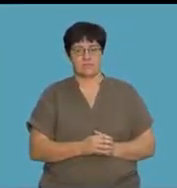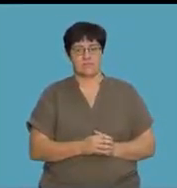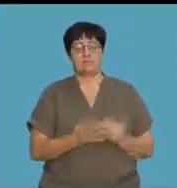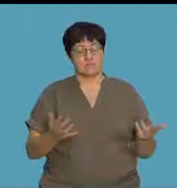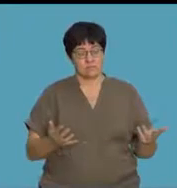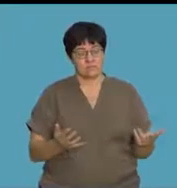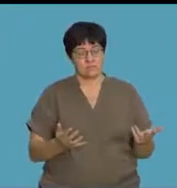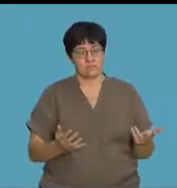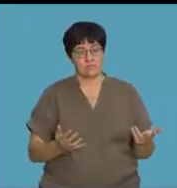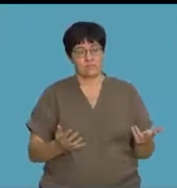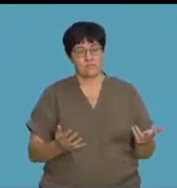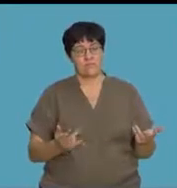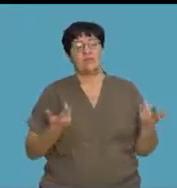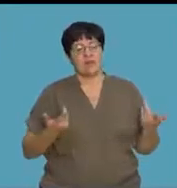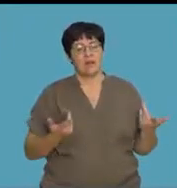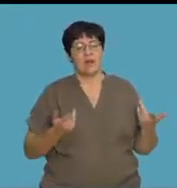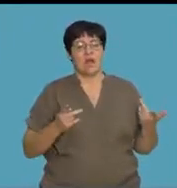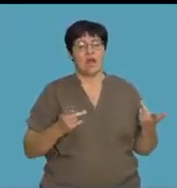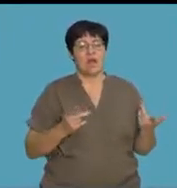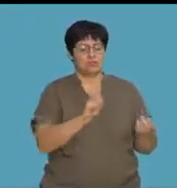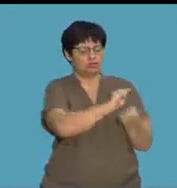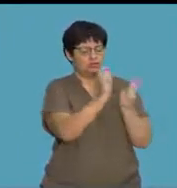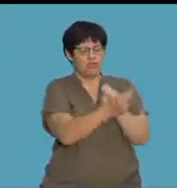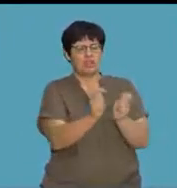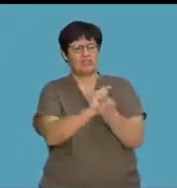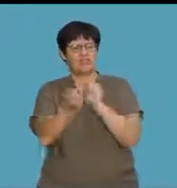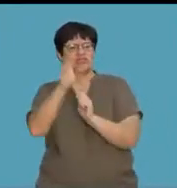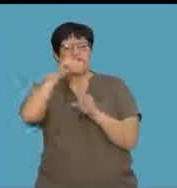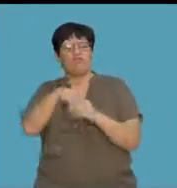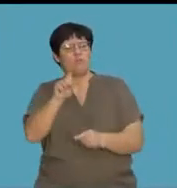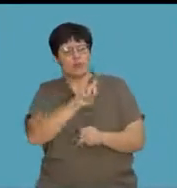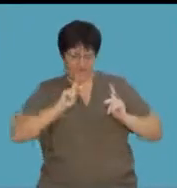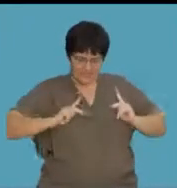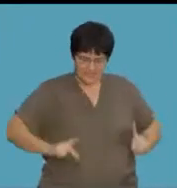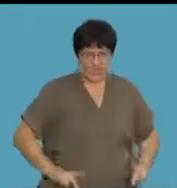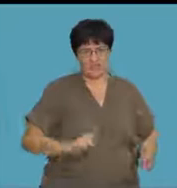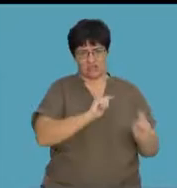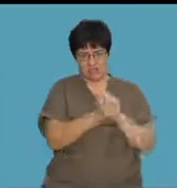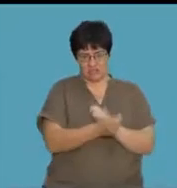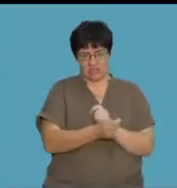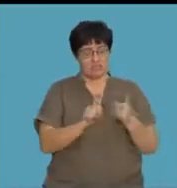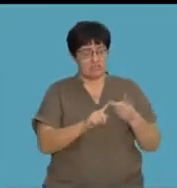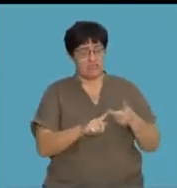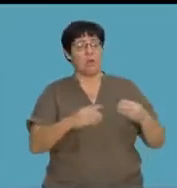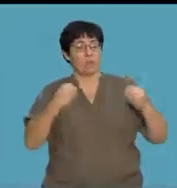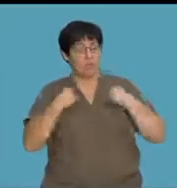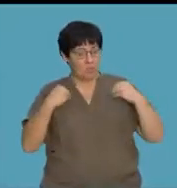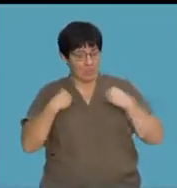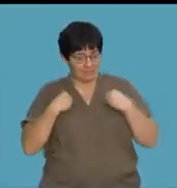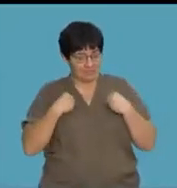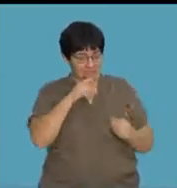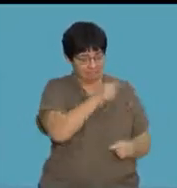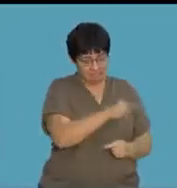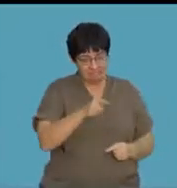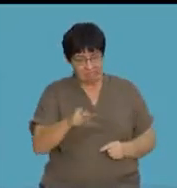it has a lot to do with a physical change, which has to do with also the properties of matter. But we also want to